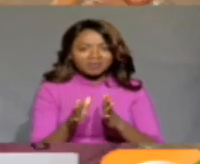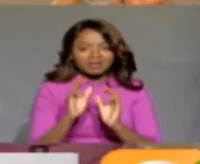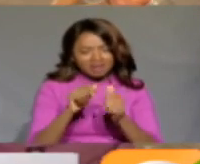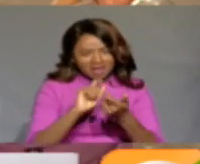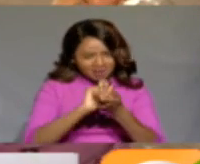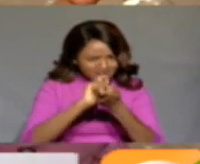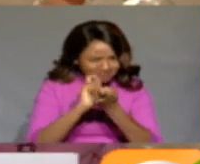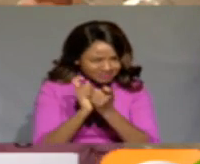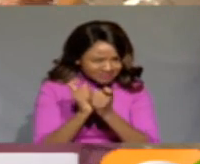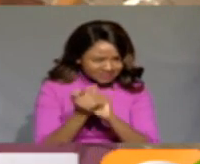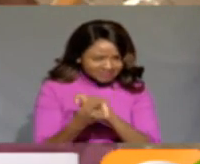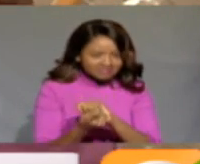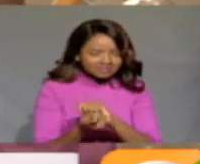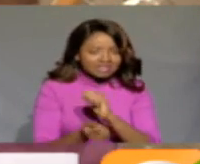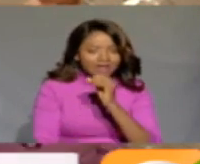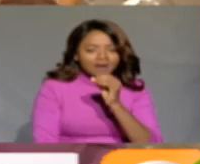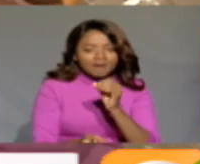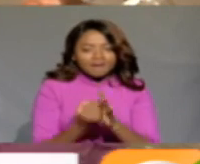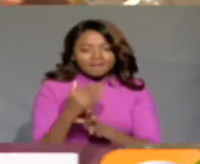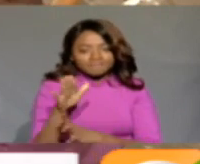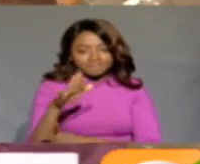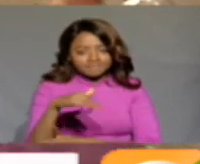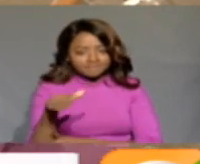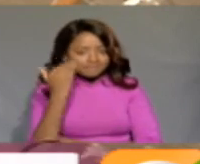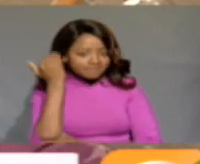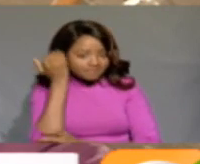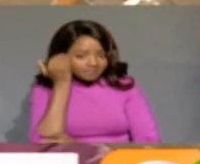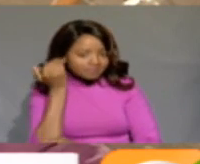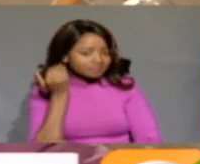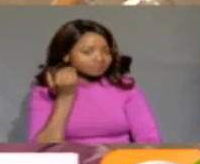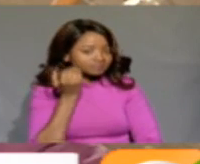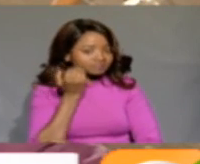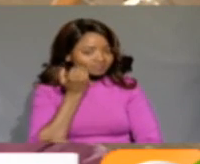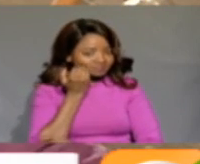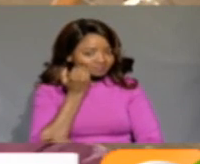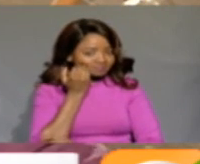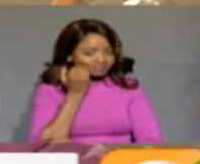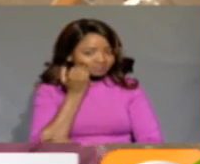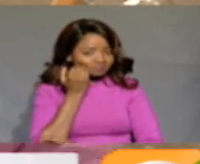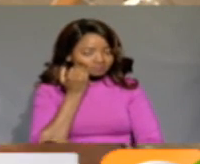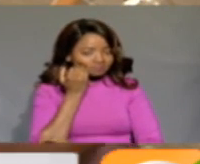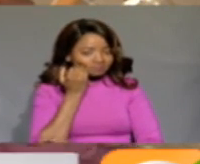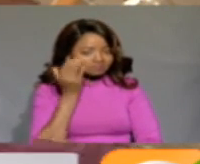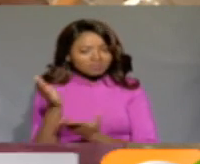changes in our penal codes or our civil criminal procedure rules, so that